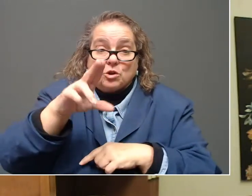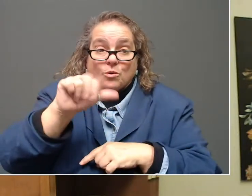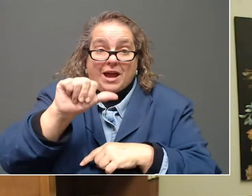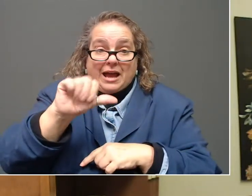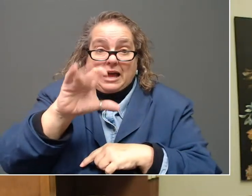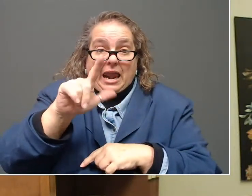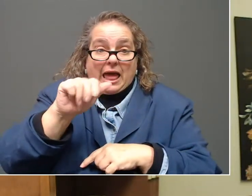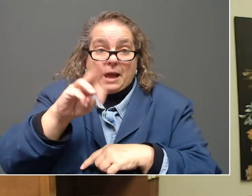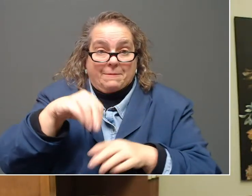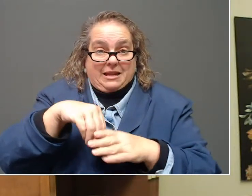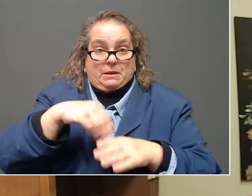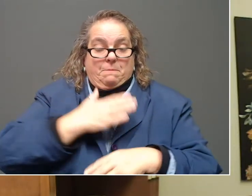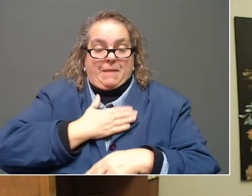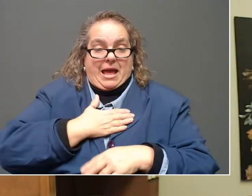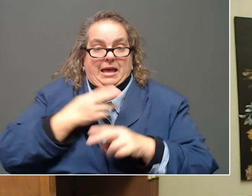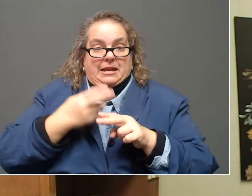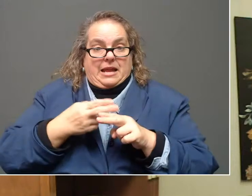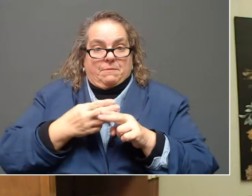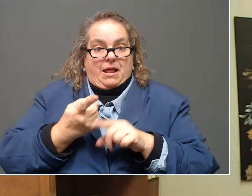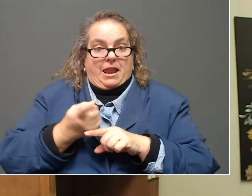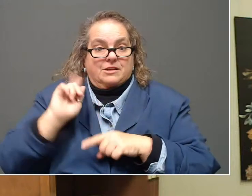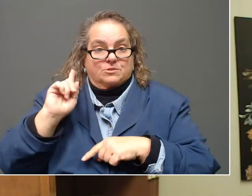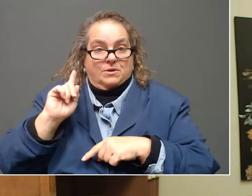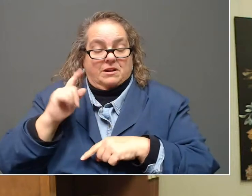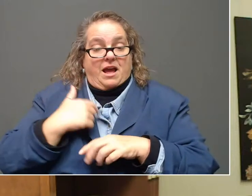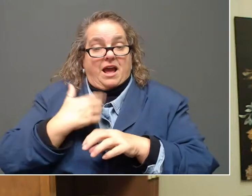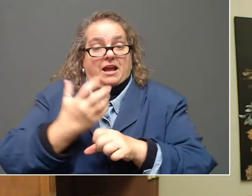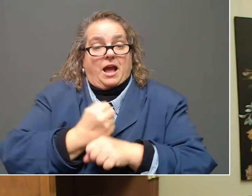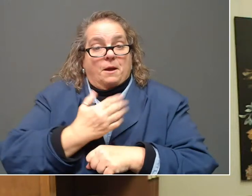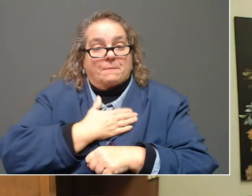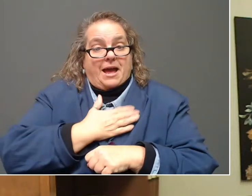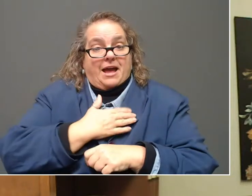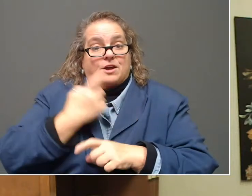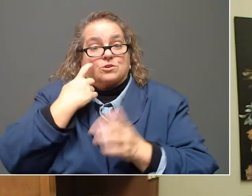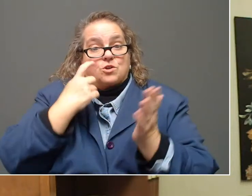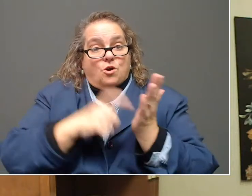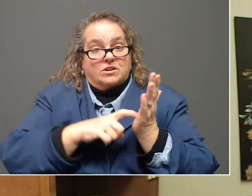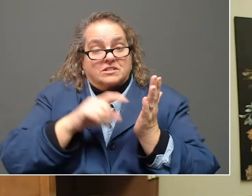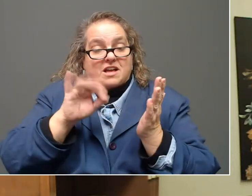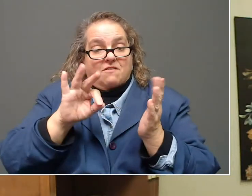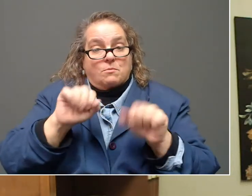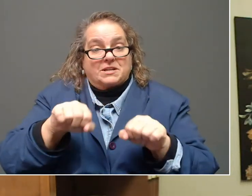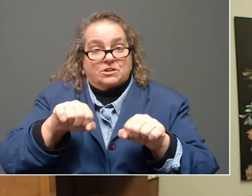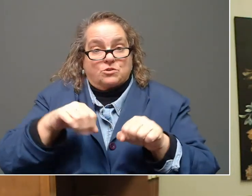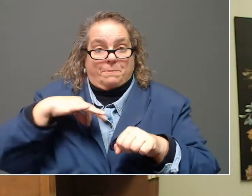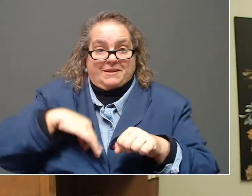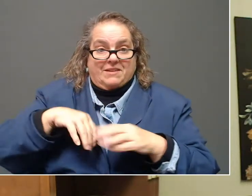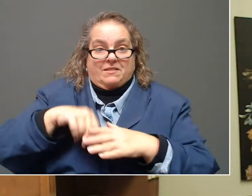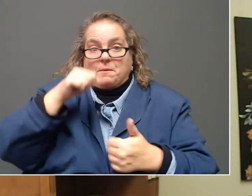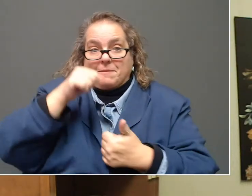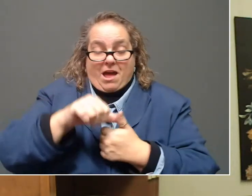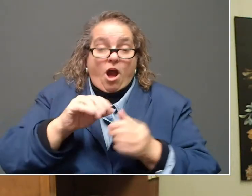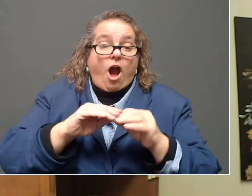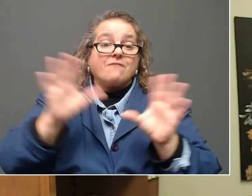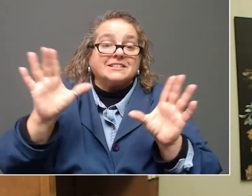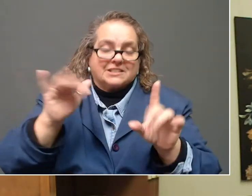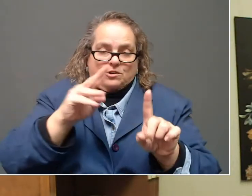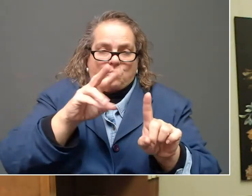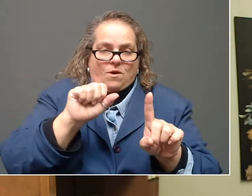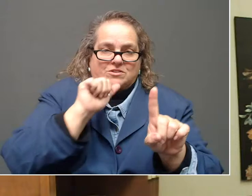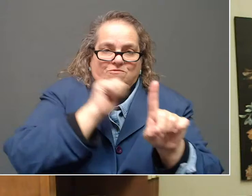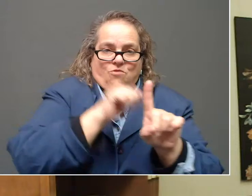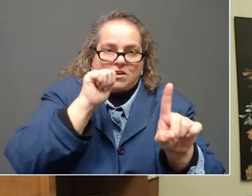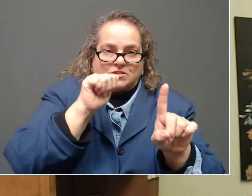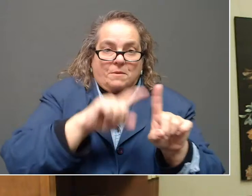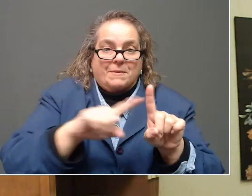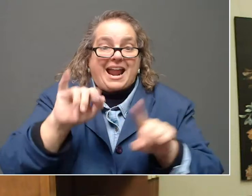issue. One last couple of issues about fraud and ID verifications. We've been talking a